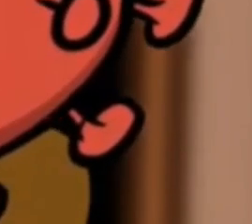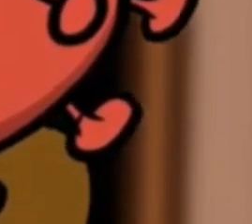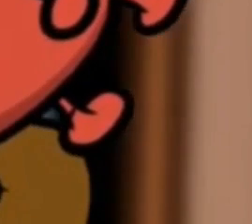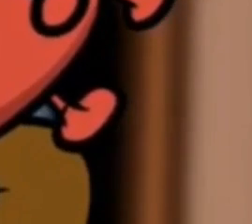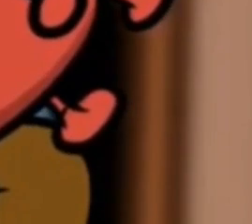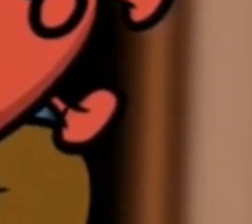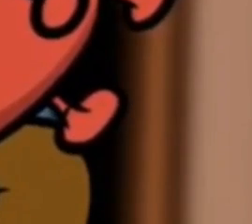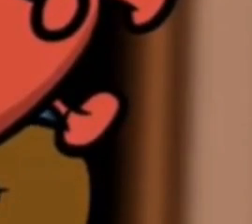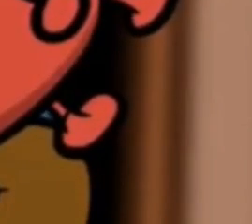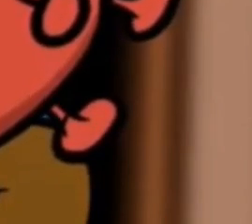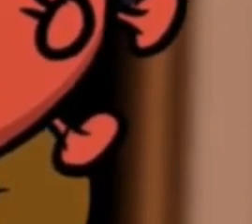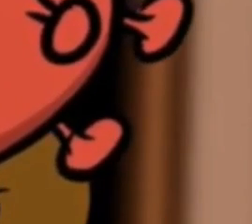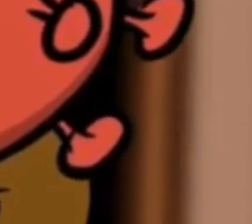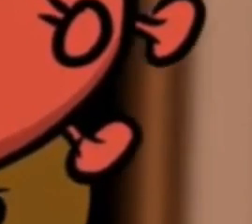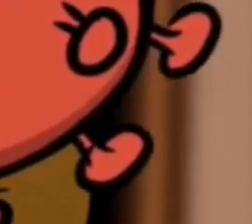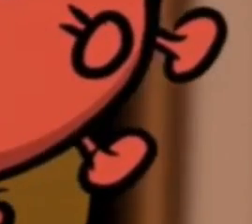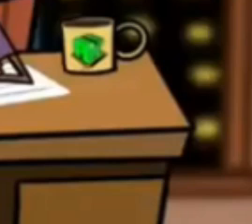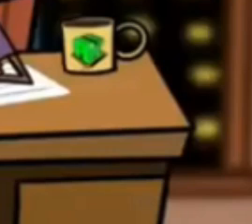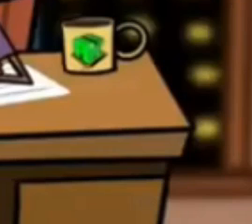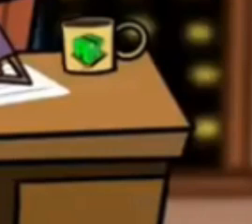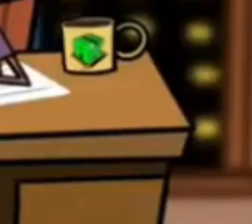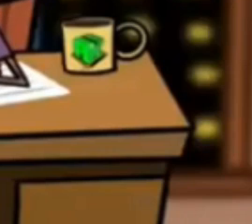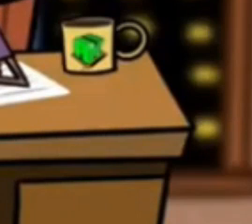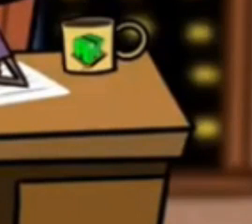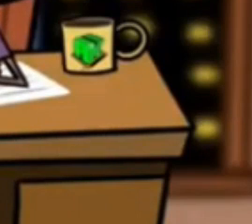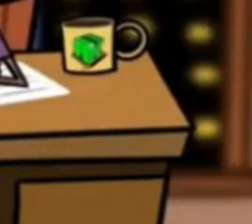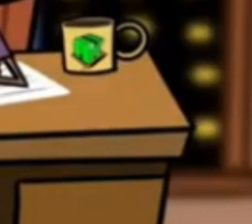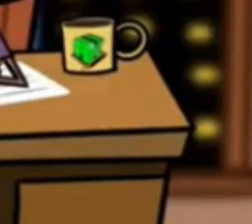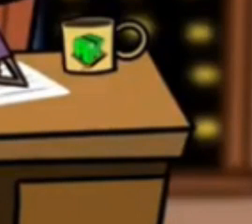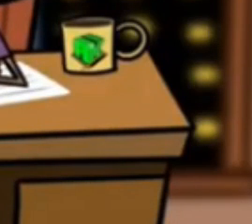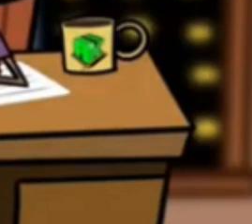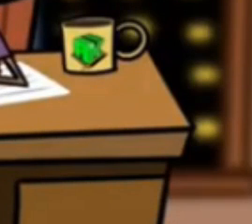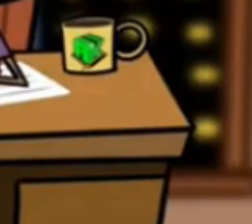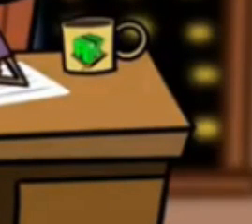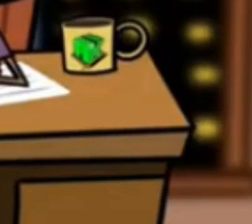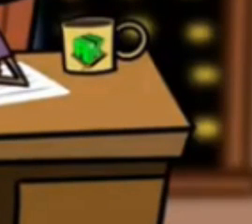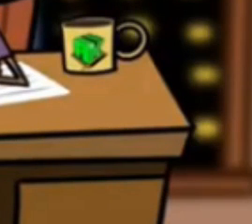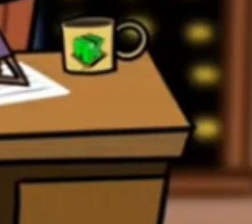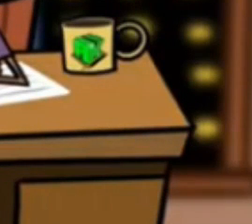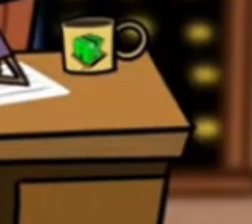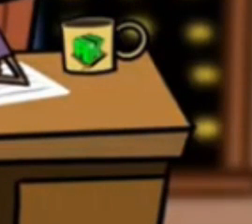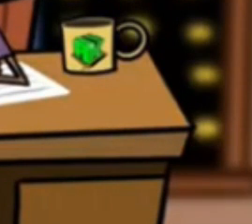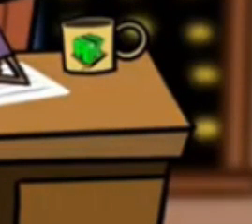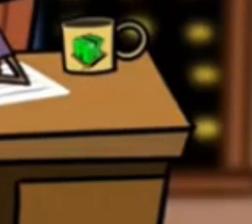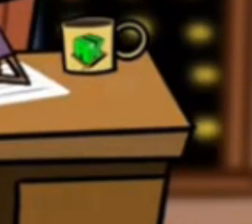www.thecable.net/pay. Now's the time to try online banking. It's ultra easy. Call us at